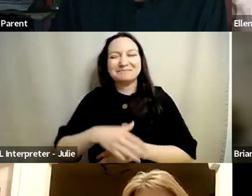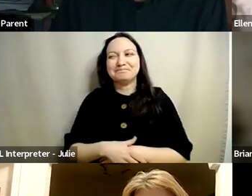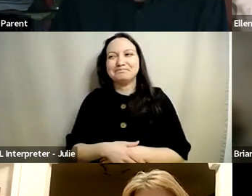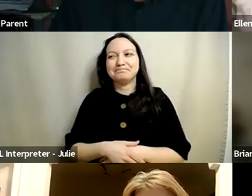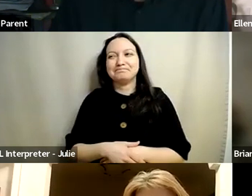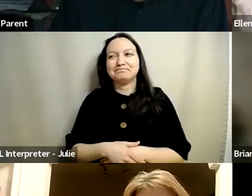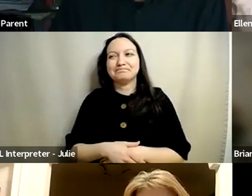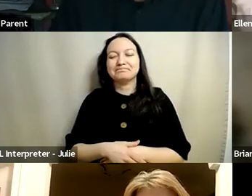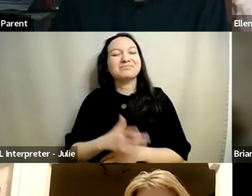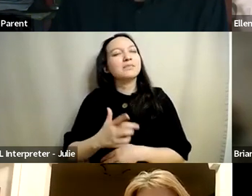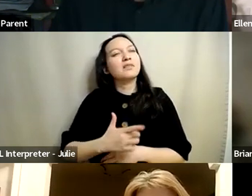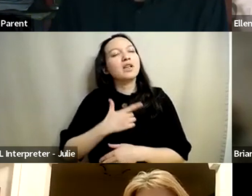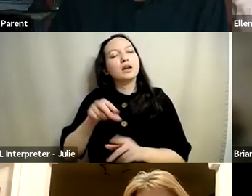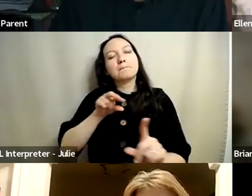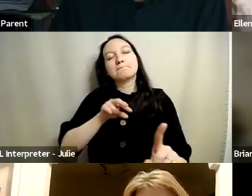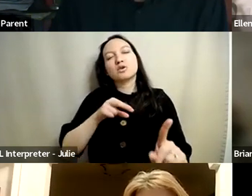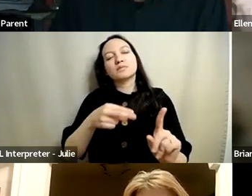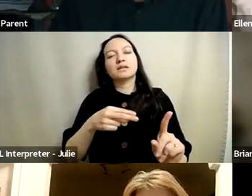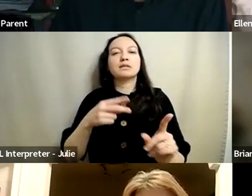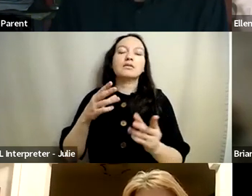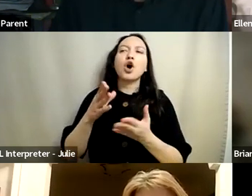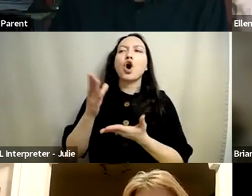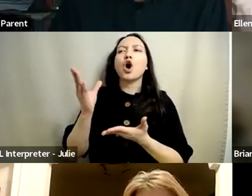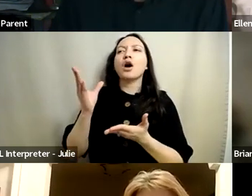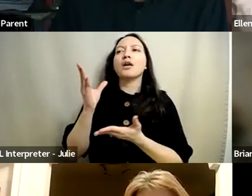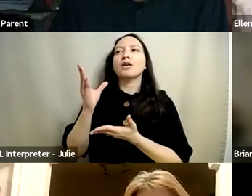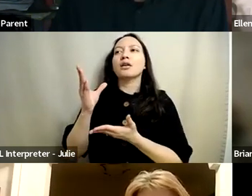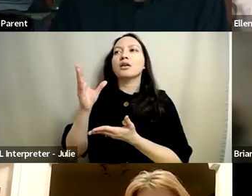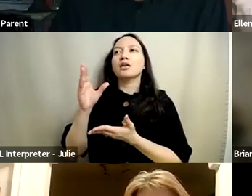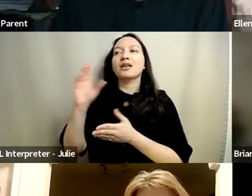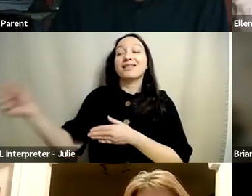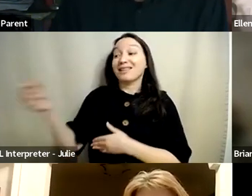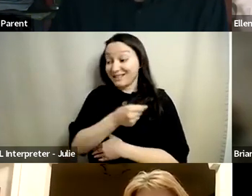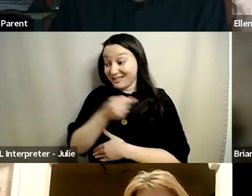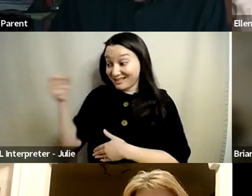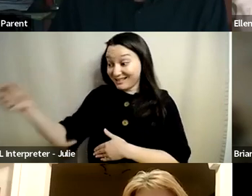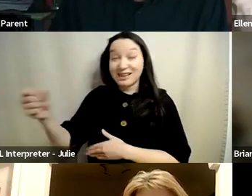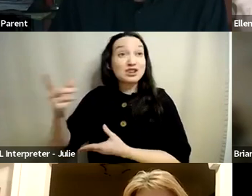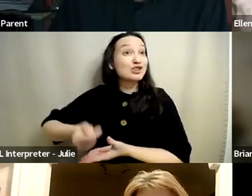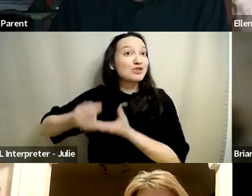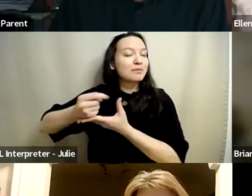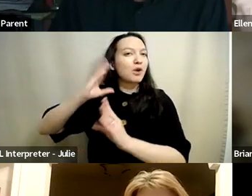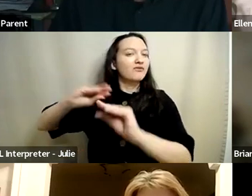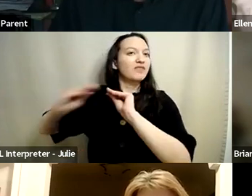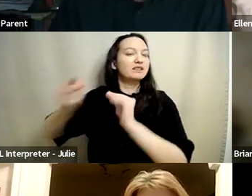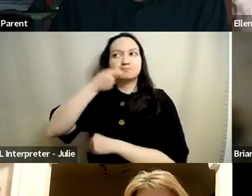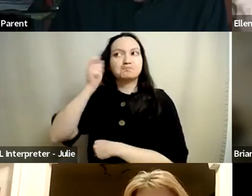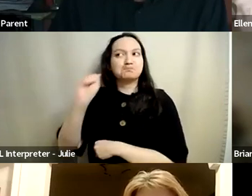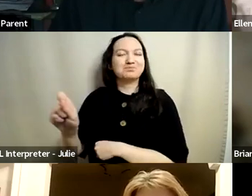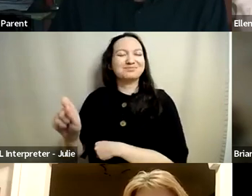But I do feel like there's this perception that we send people away somewhere and they're going to get fixed. And so many